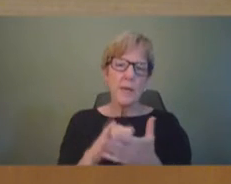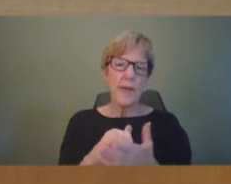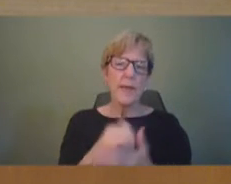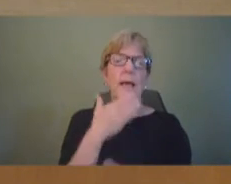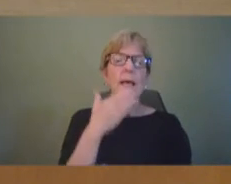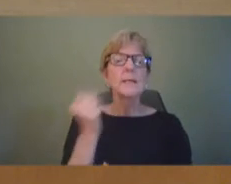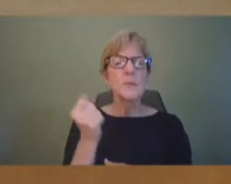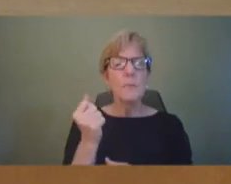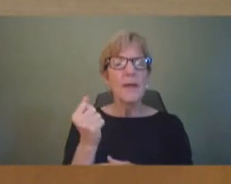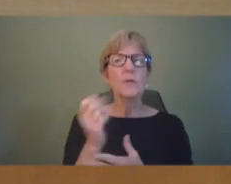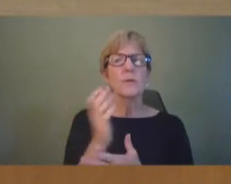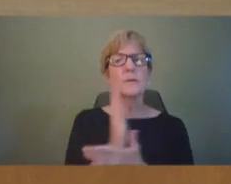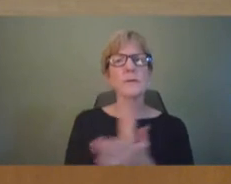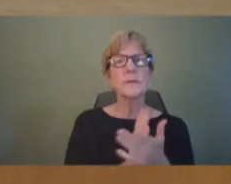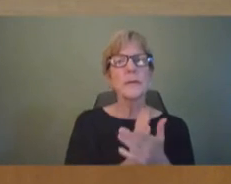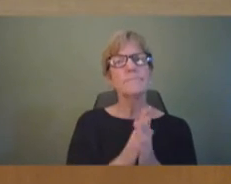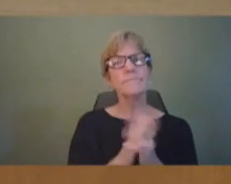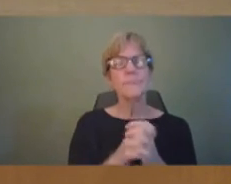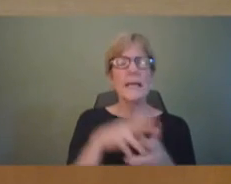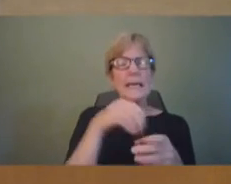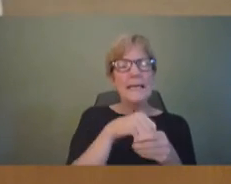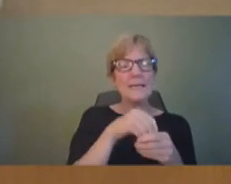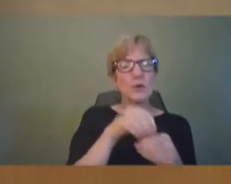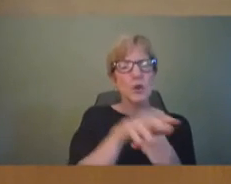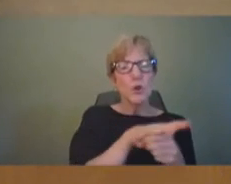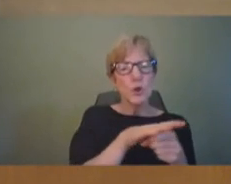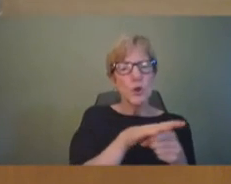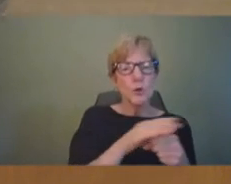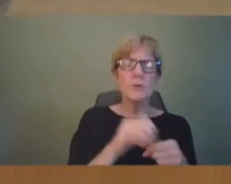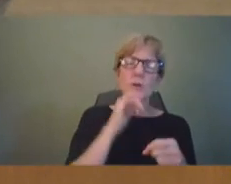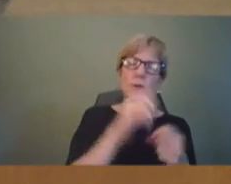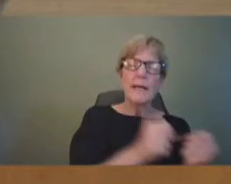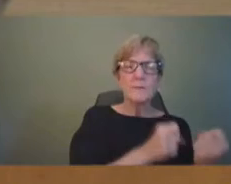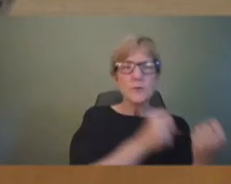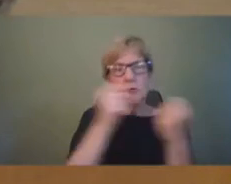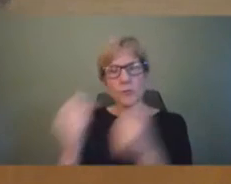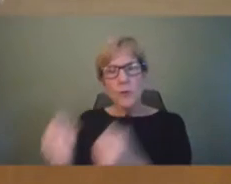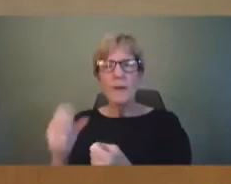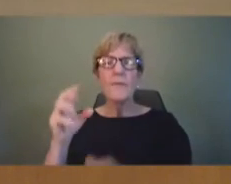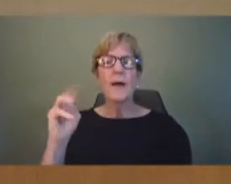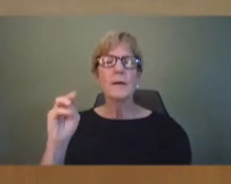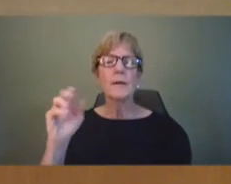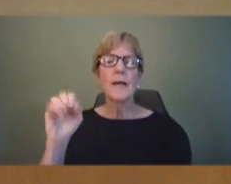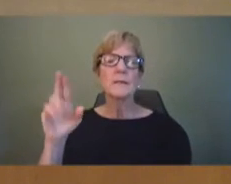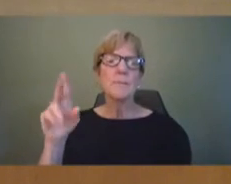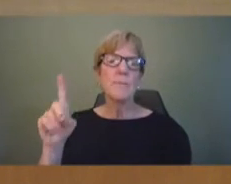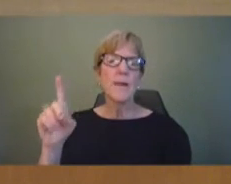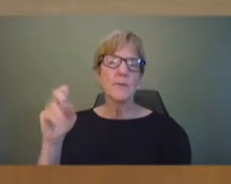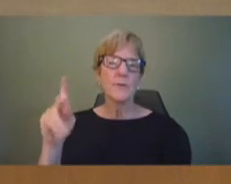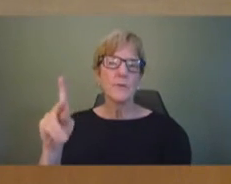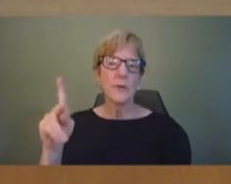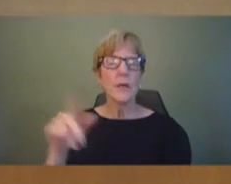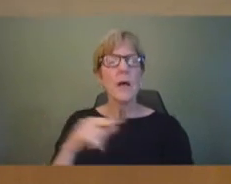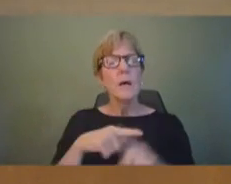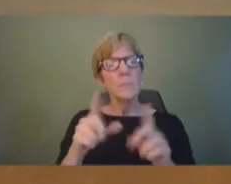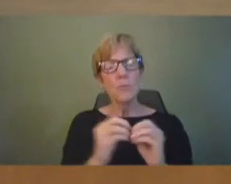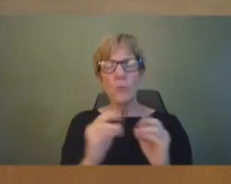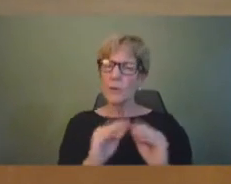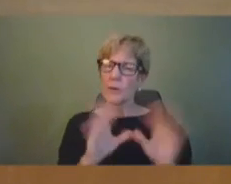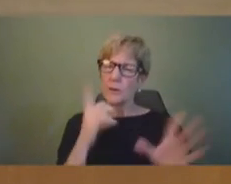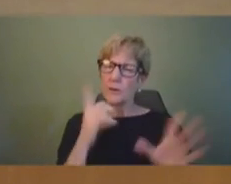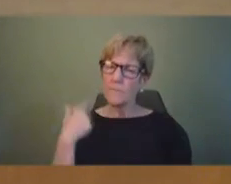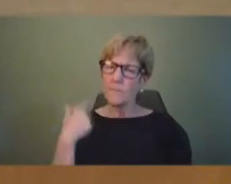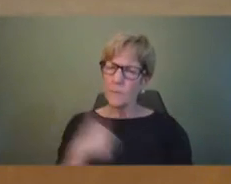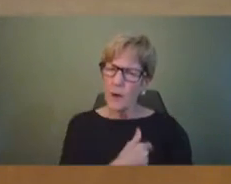internal uh activities on the site without having to go out to to Mard Creek Church but I think some better definition for us and understanding a